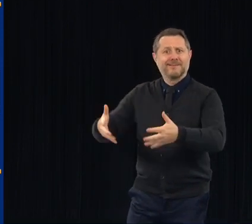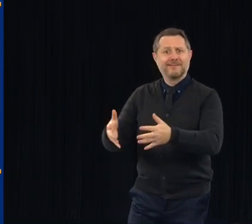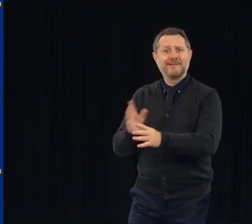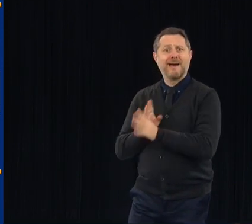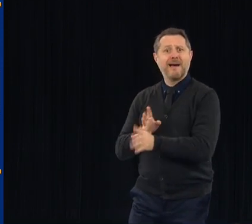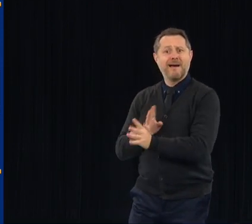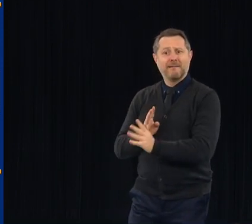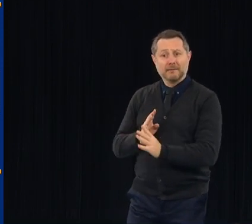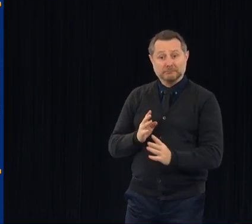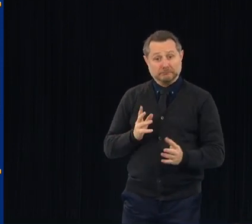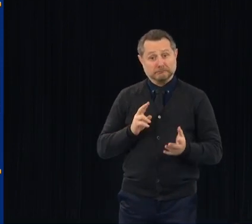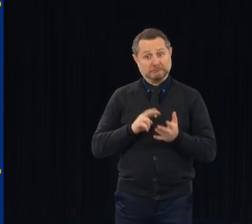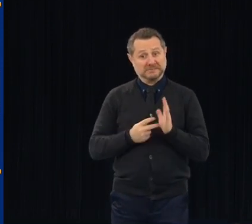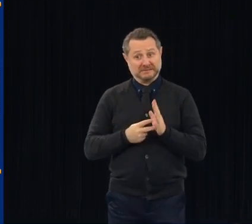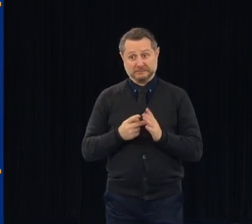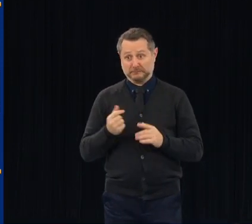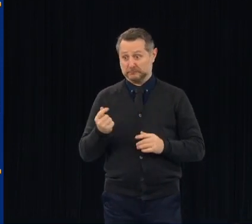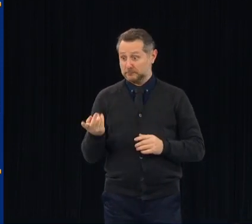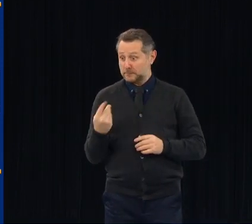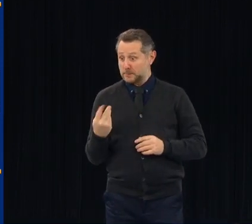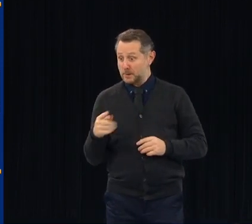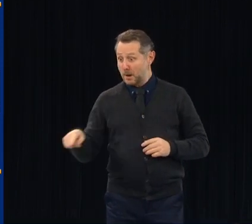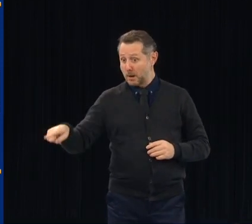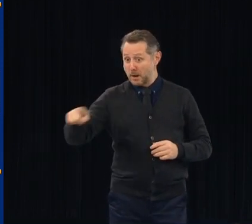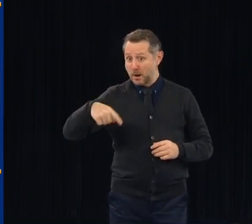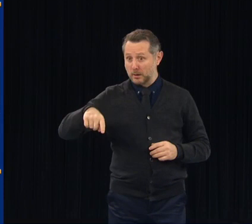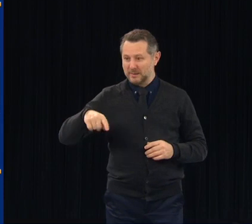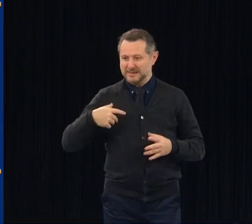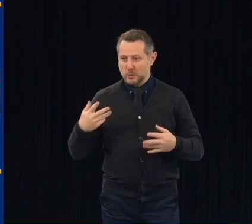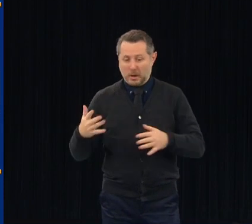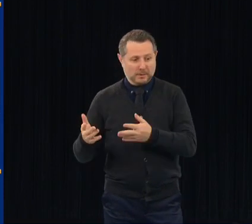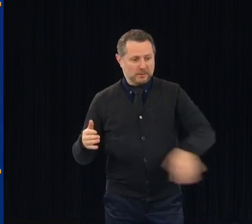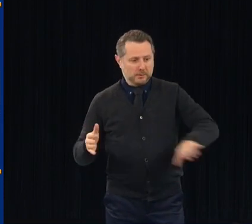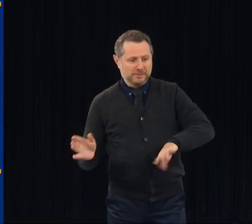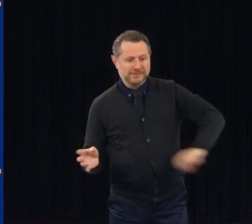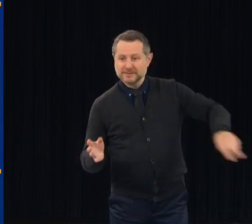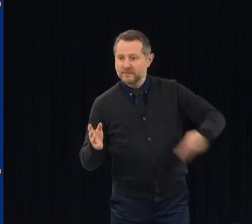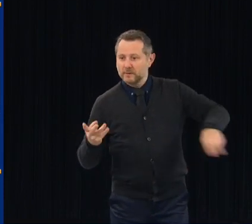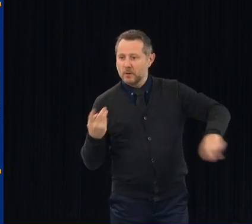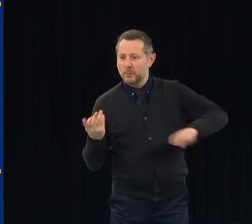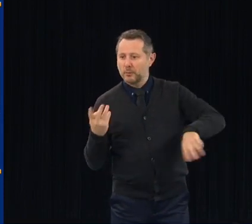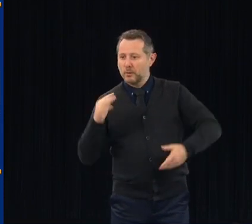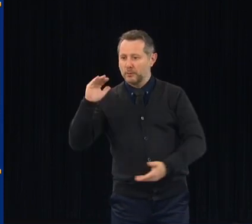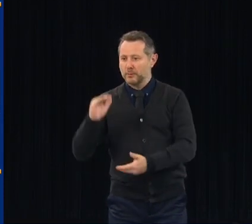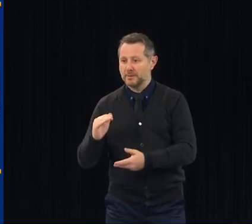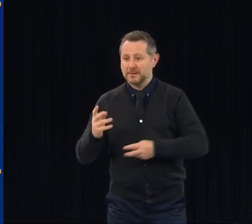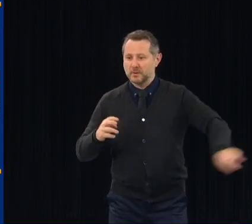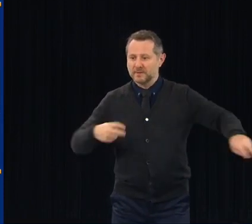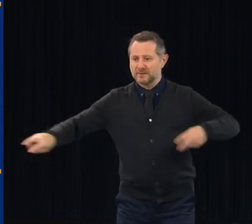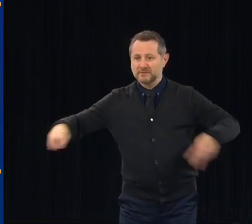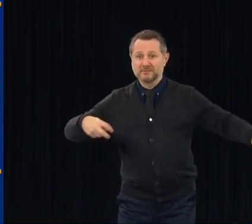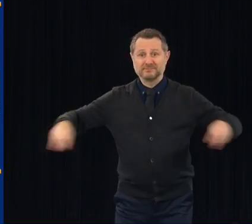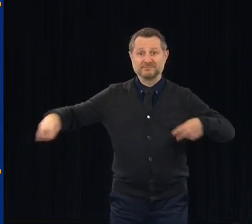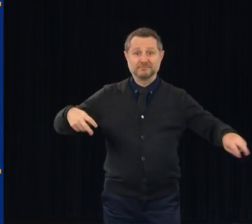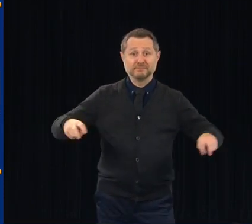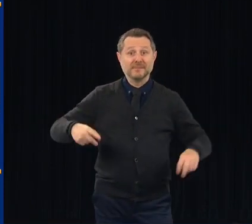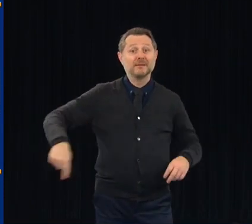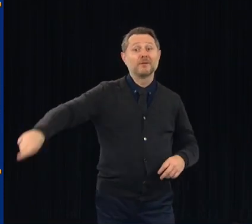we flex the system so that we take all hospitals, all